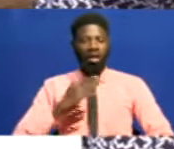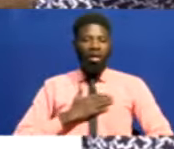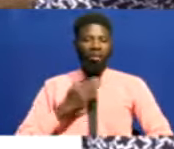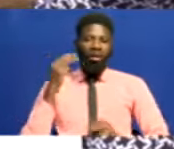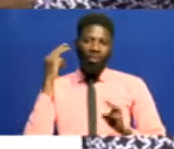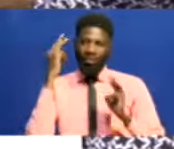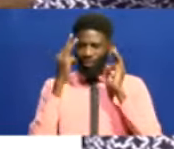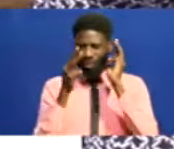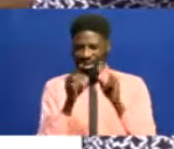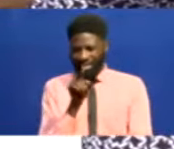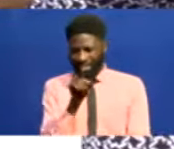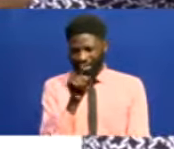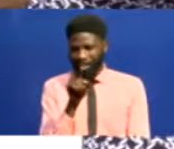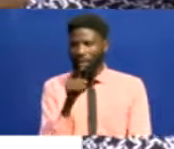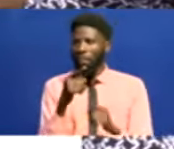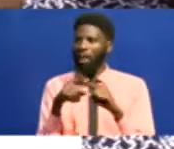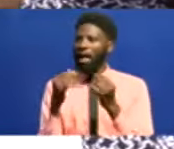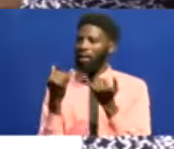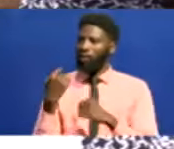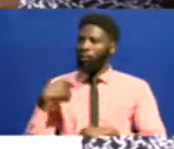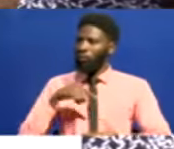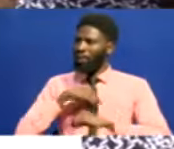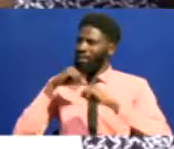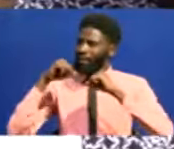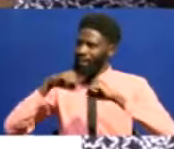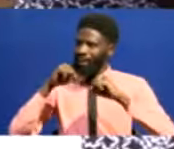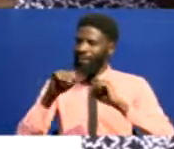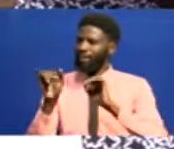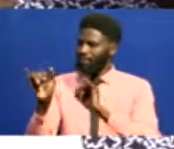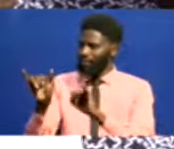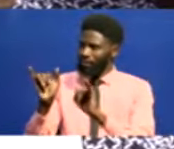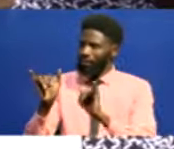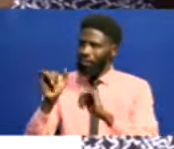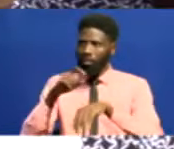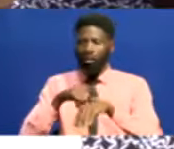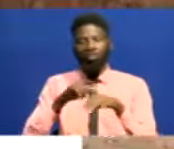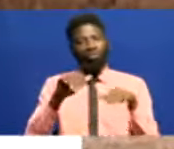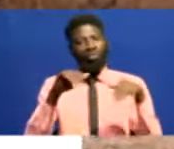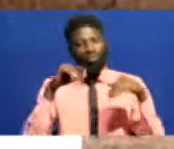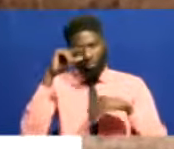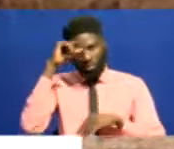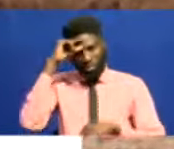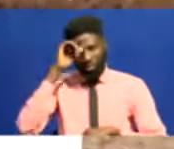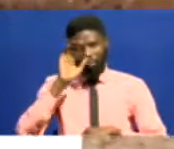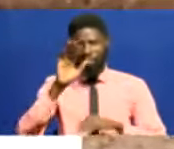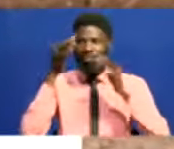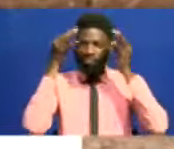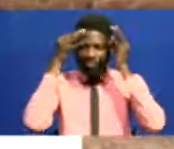Lakini sasa hivi tumekubaliana na hao waendelee kukaa pale, tukiongoja serikali ile uamuzi watatoa.